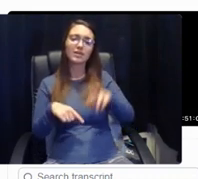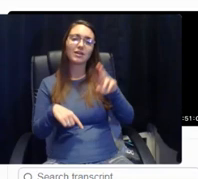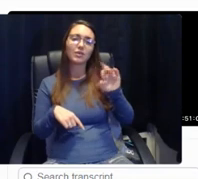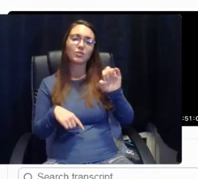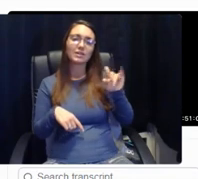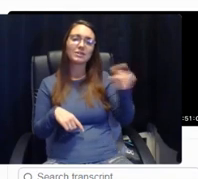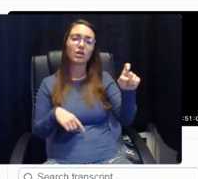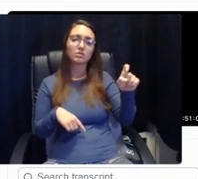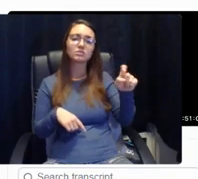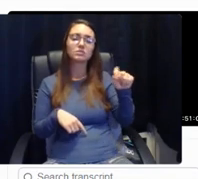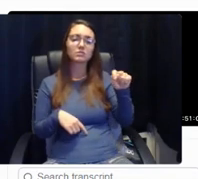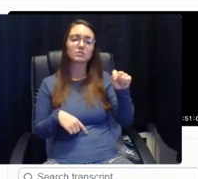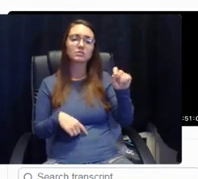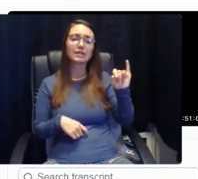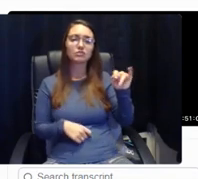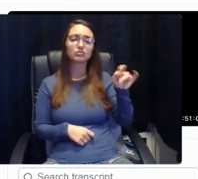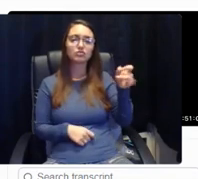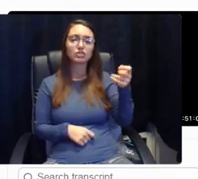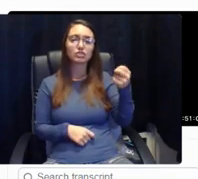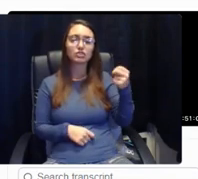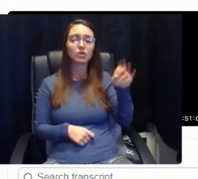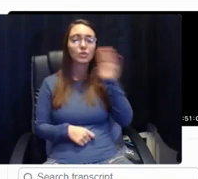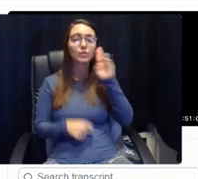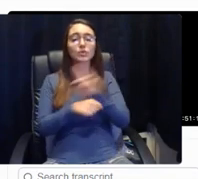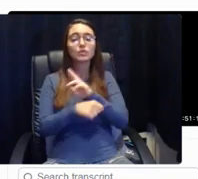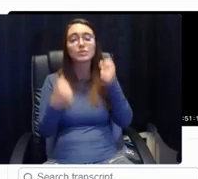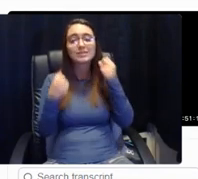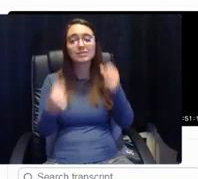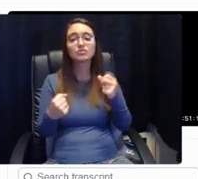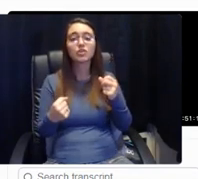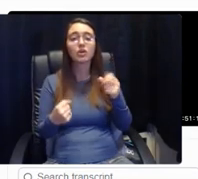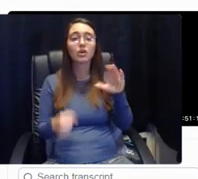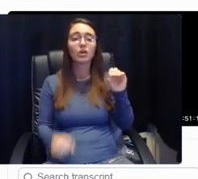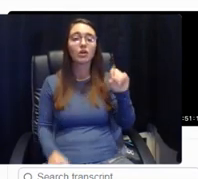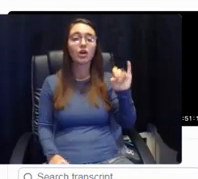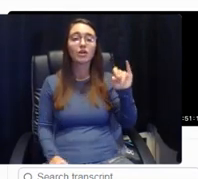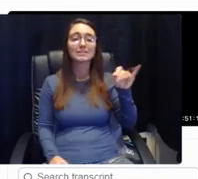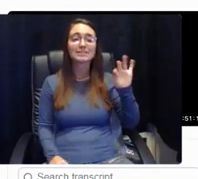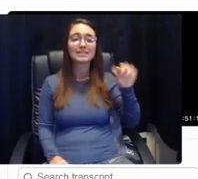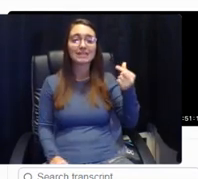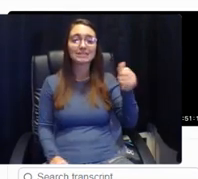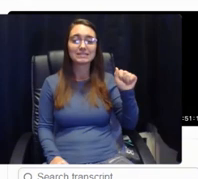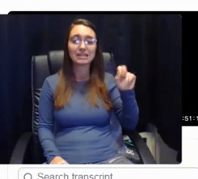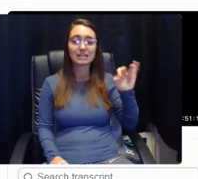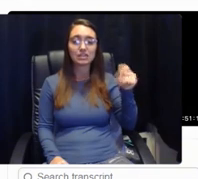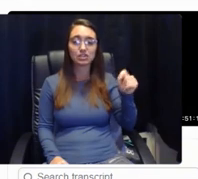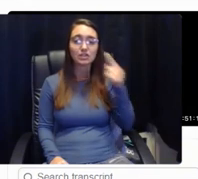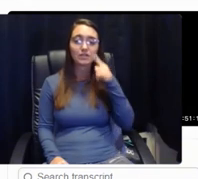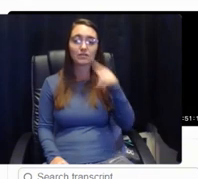titrations. We use a strong oxidized agent of cerium-4 and gradually drop in by